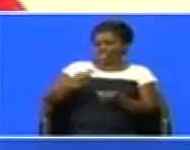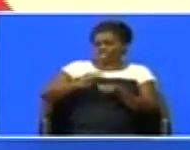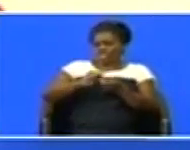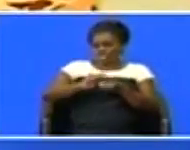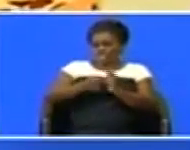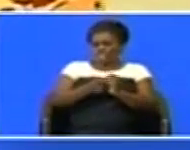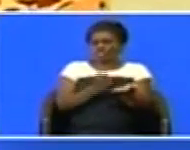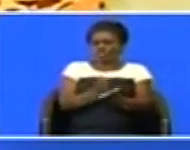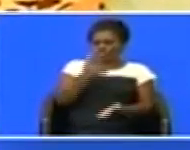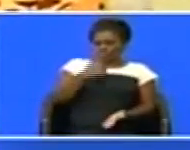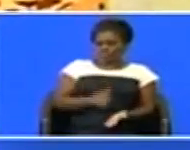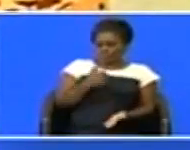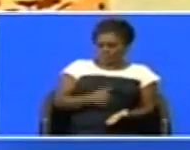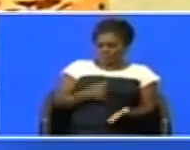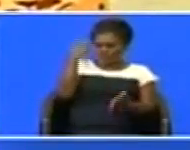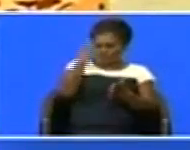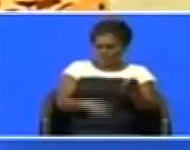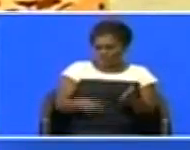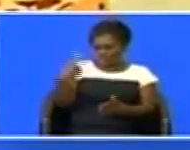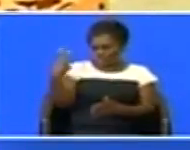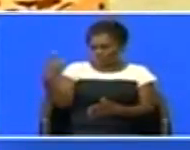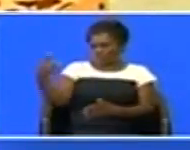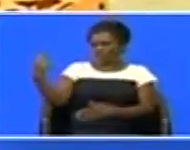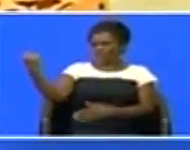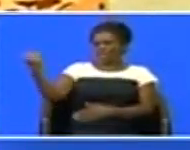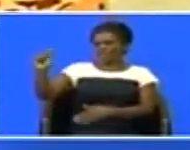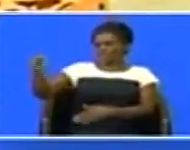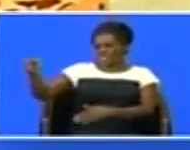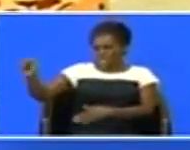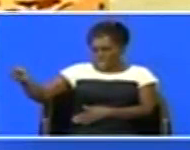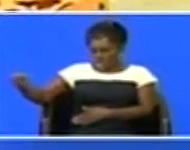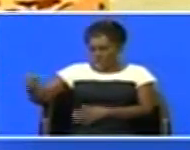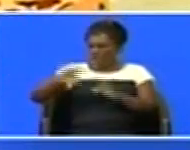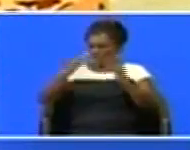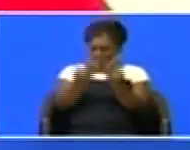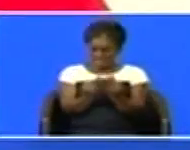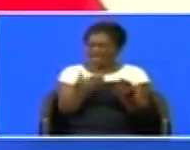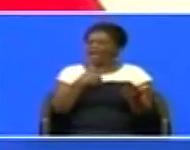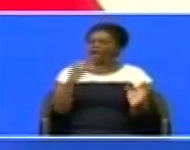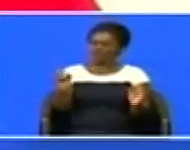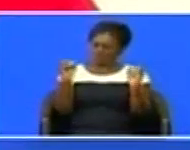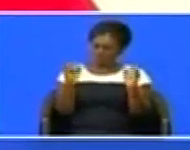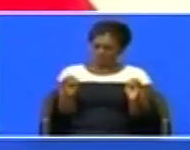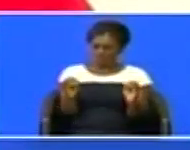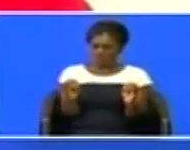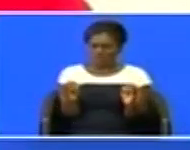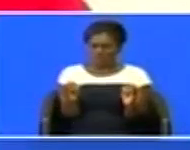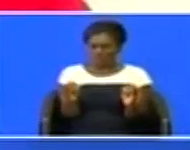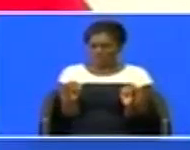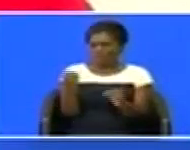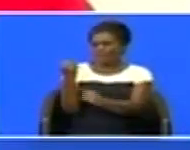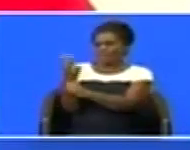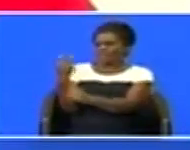surgical procedure, a procedure that cost 2.5 million shillings, money the family did not have. On December 18th, we went to